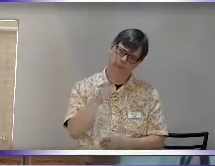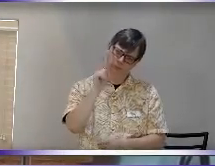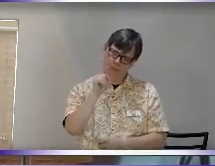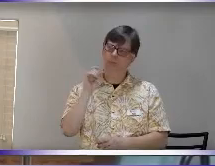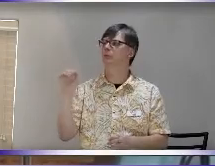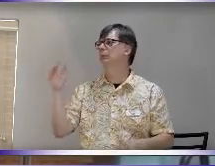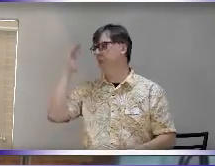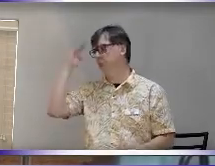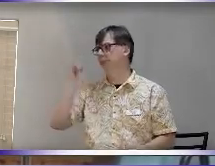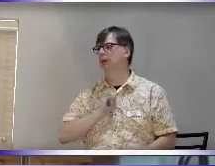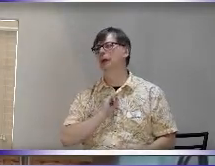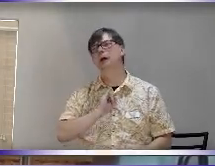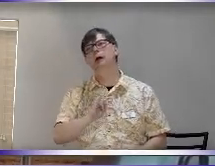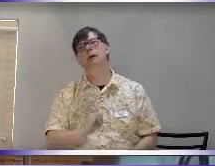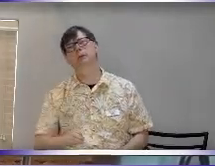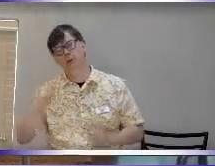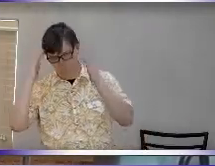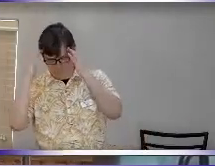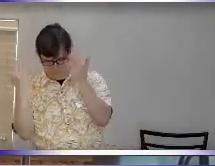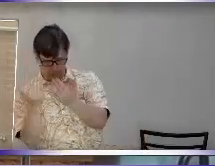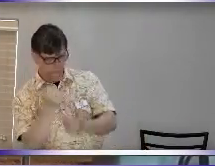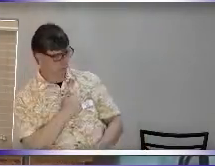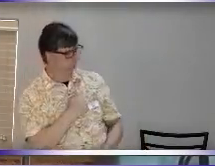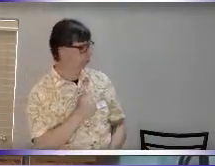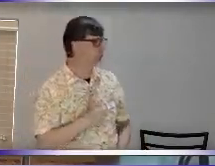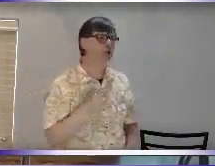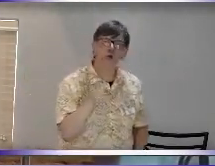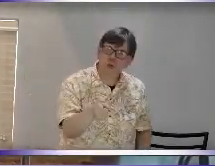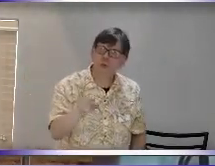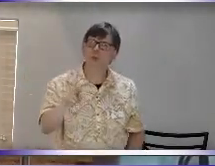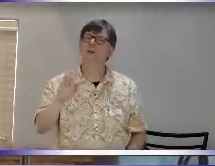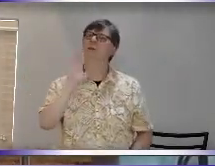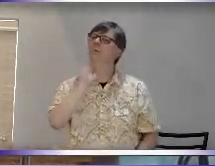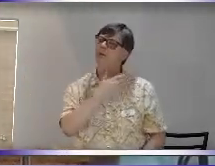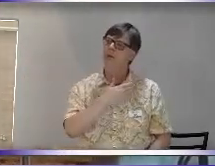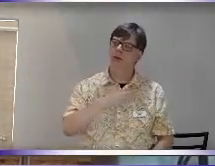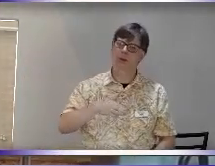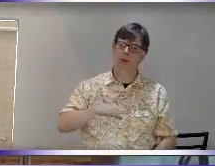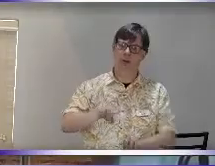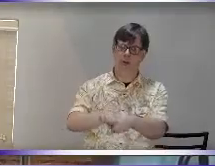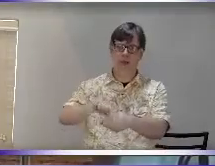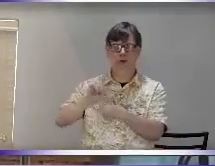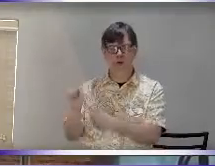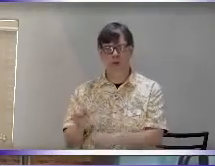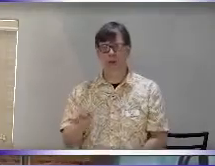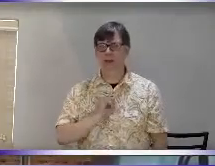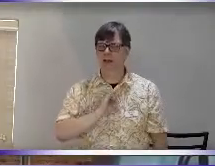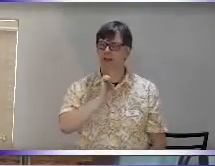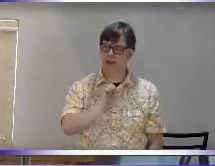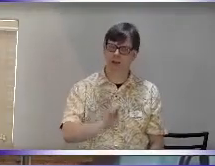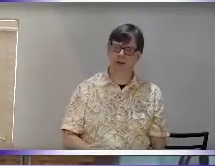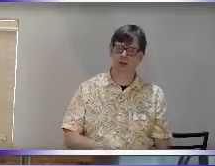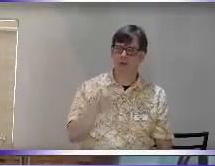have to have an awareness of self. And then I am, so you must be also an I am. From